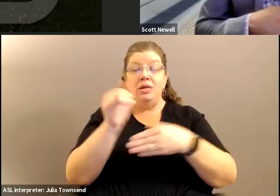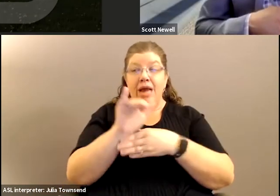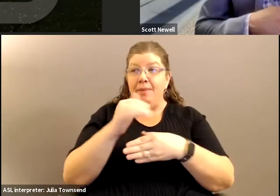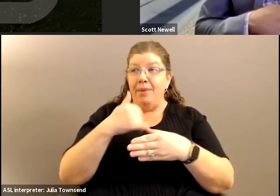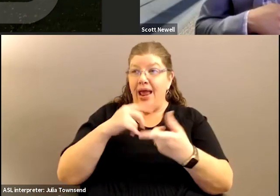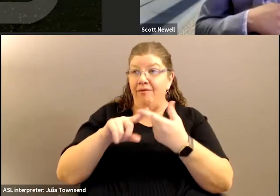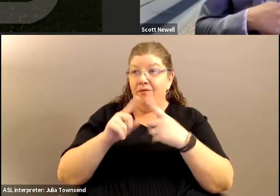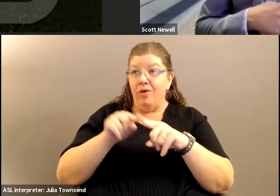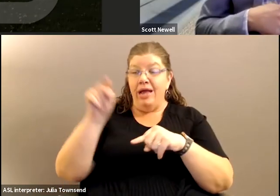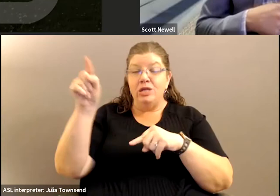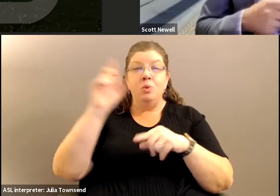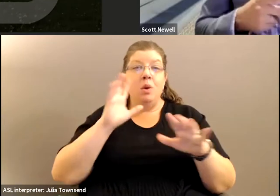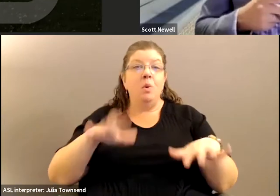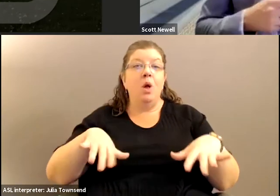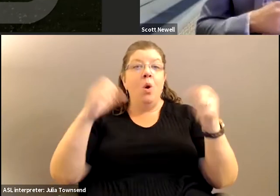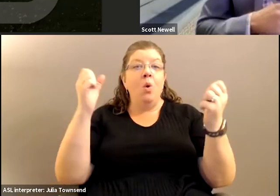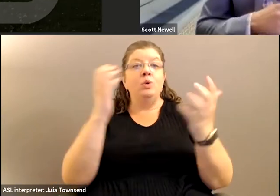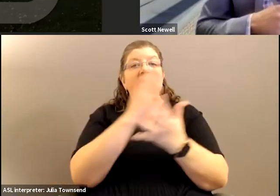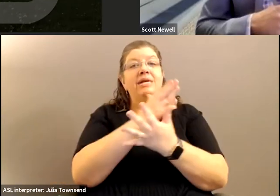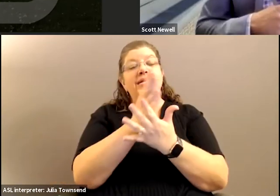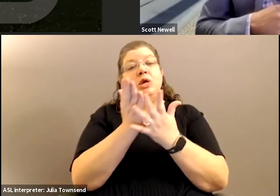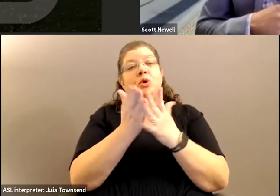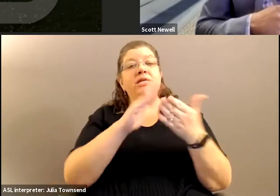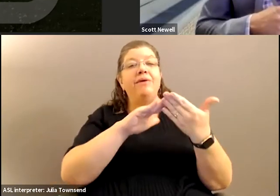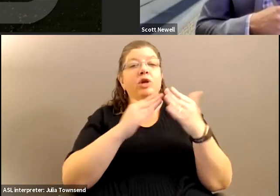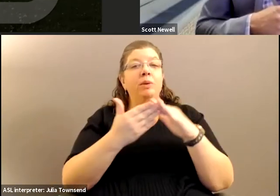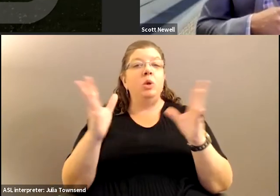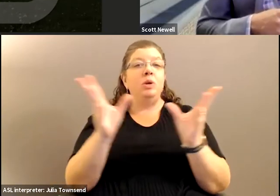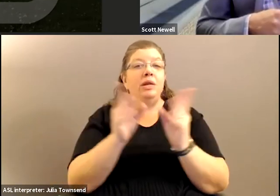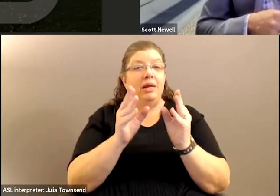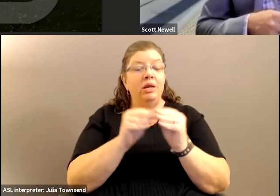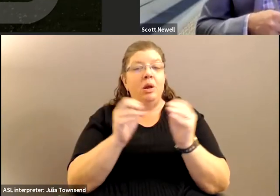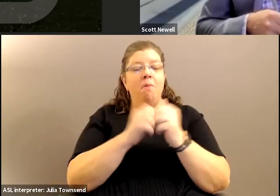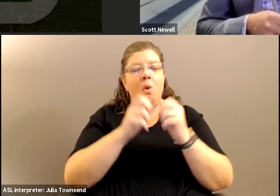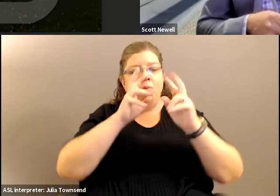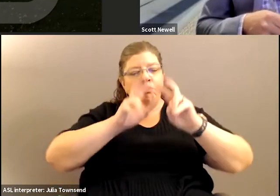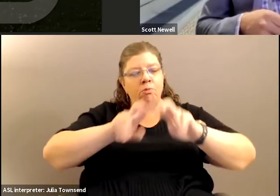we're hosting a series of community meetings to dive deeper as well